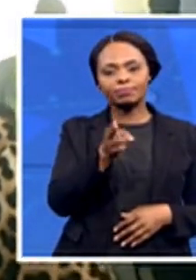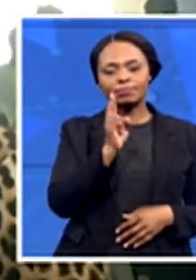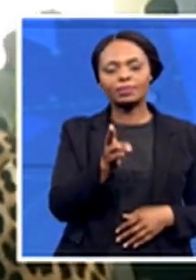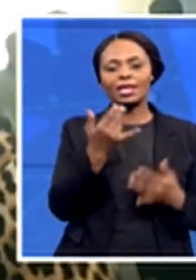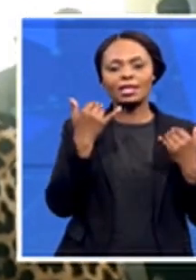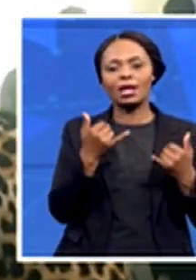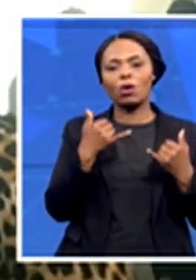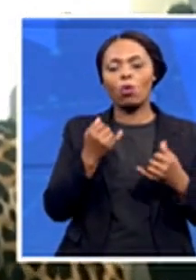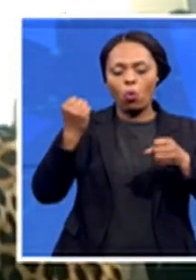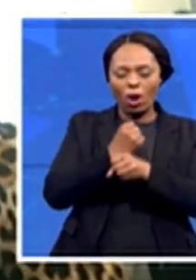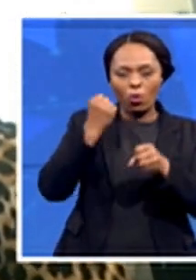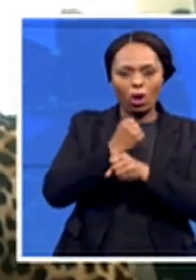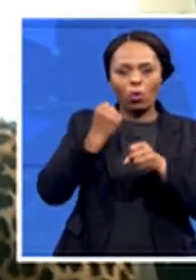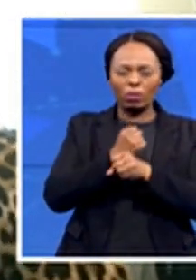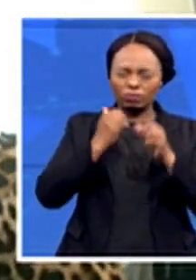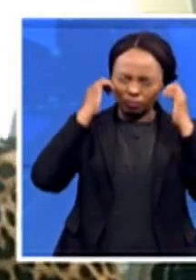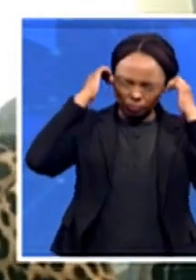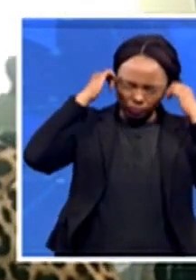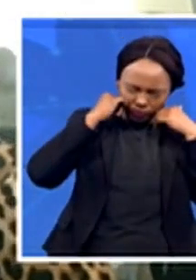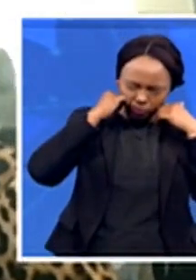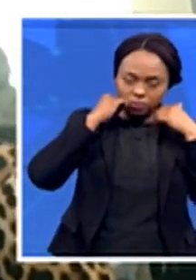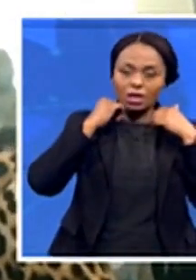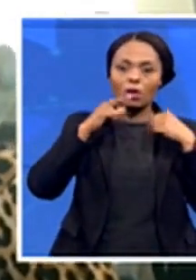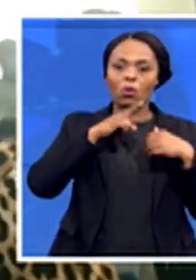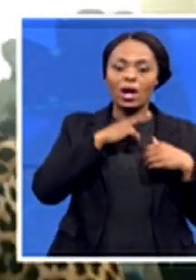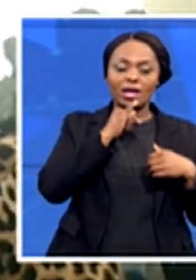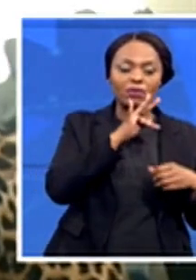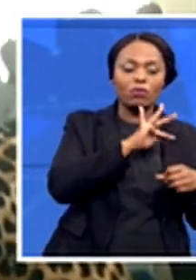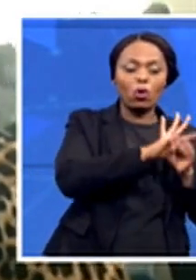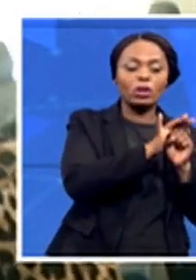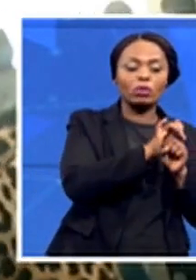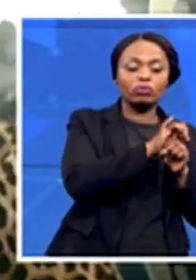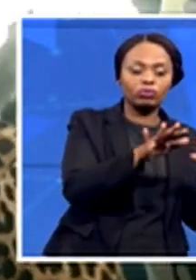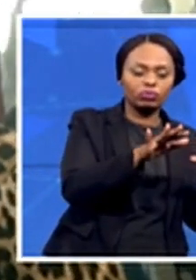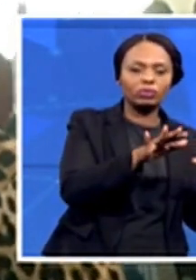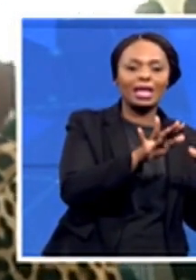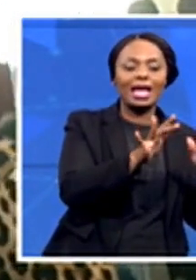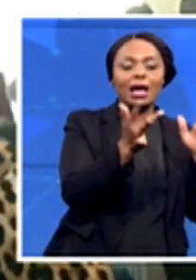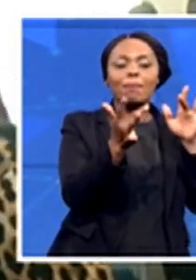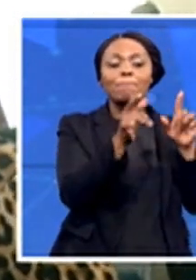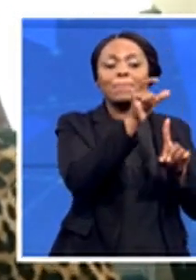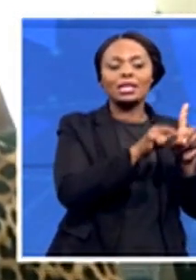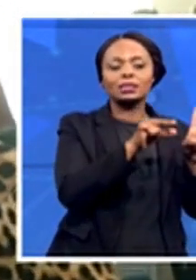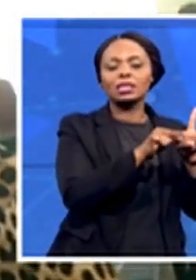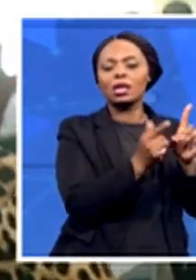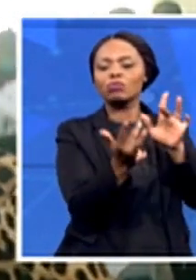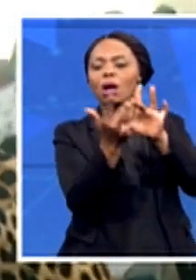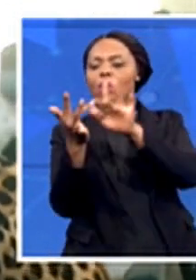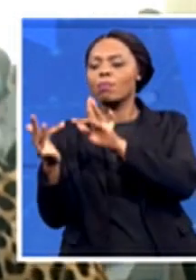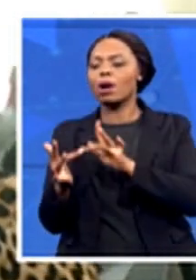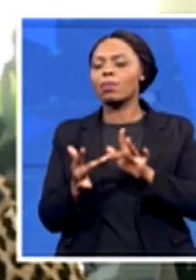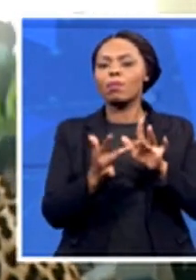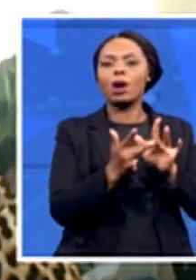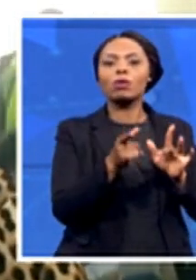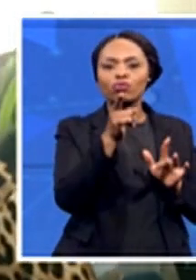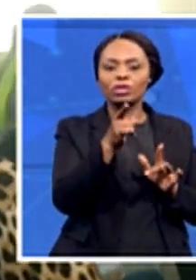contact tracing and tracking, and also testing, making sure that almost all those contacts are tested. And we did that. I think we